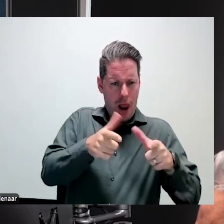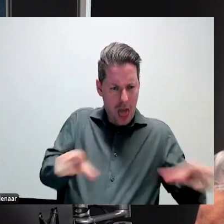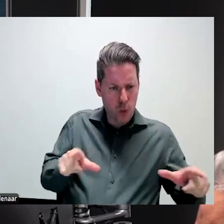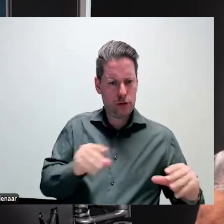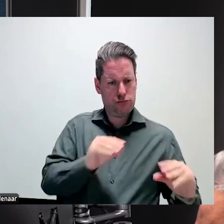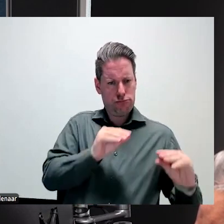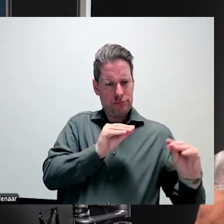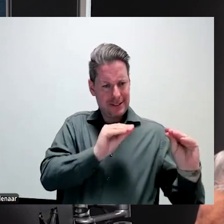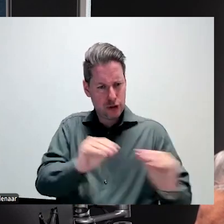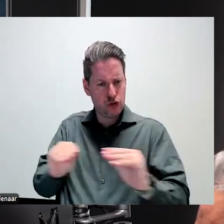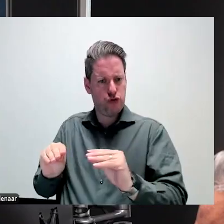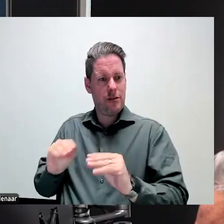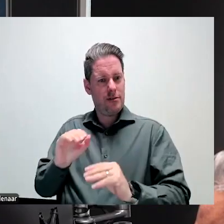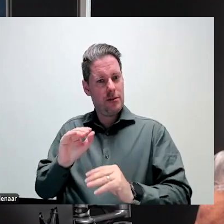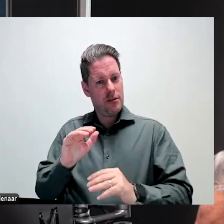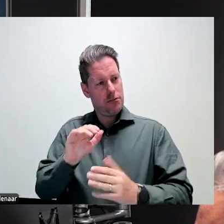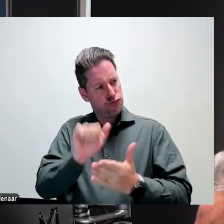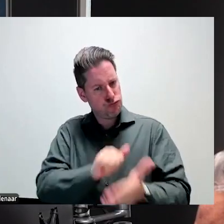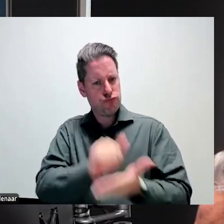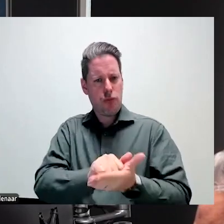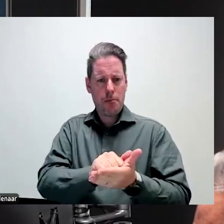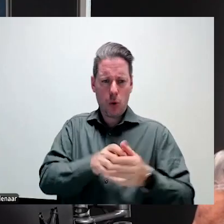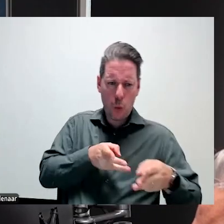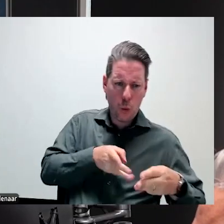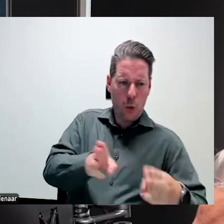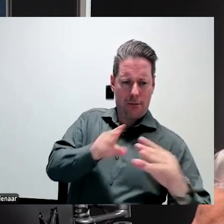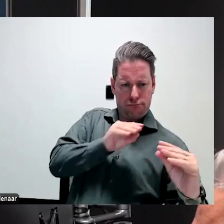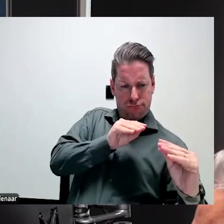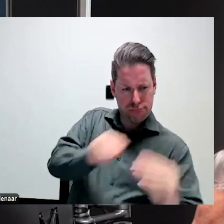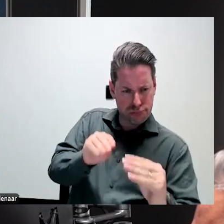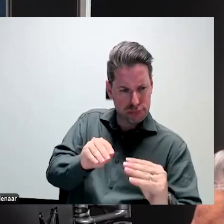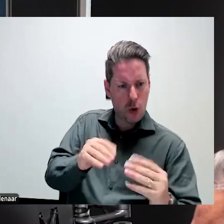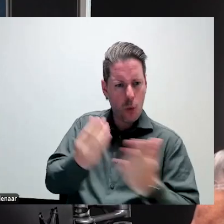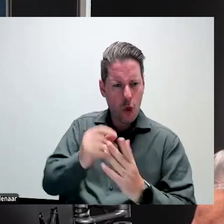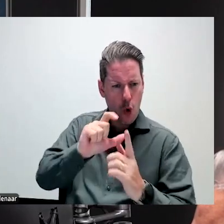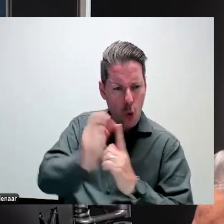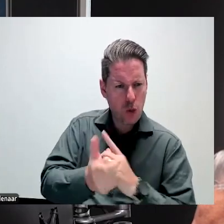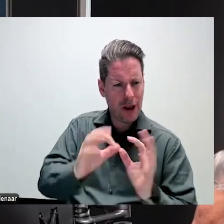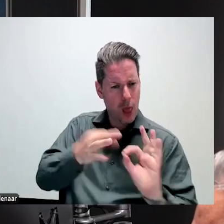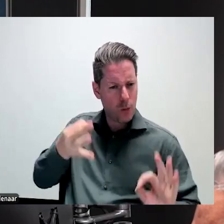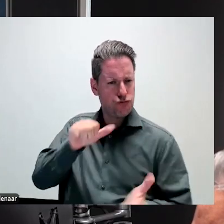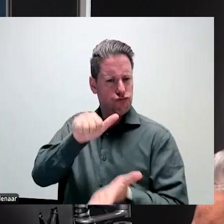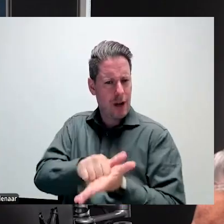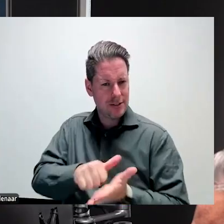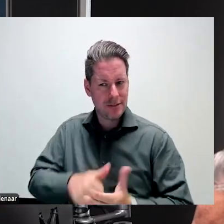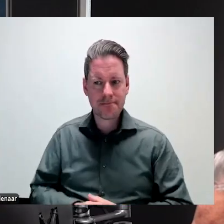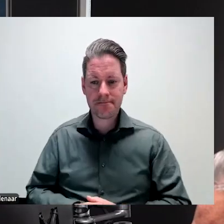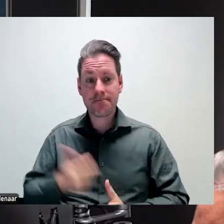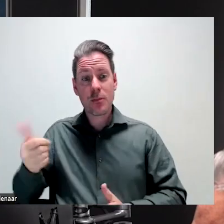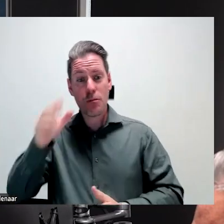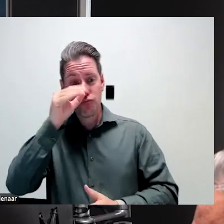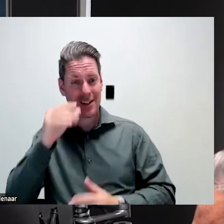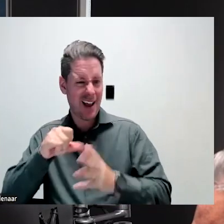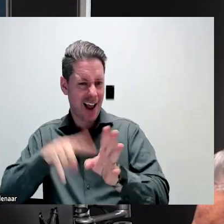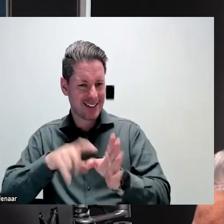in the appropriate way with that cultural and linguistic sensitivity. That was Brett Casey, CEO of Deaf Connect.